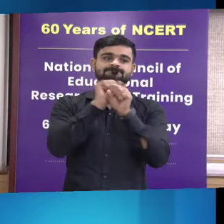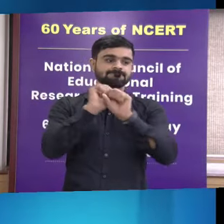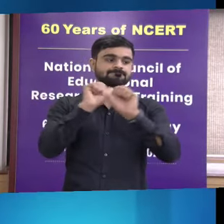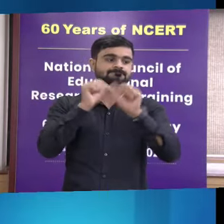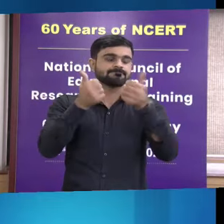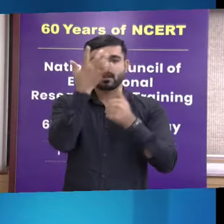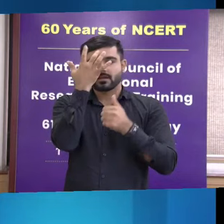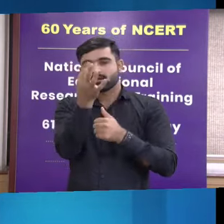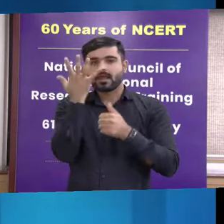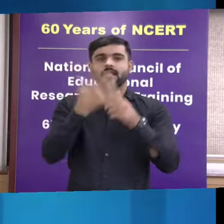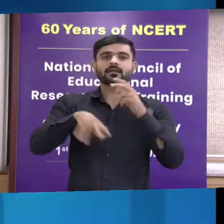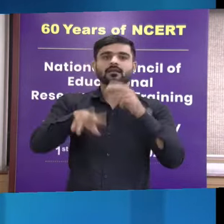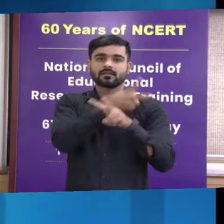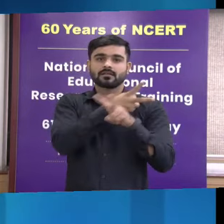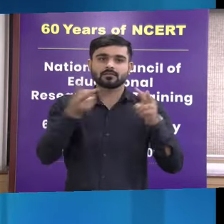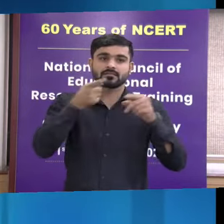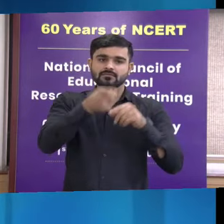talents. And this is really one way of